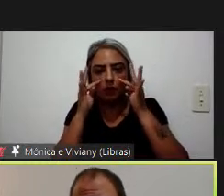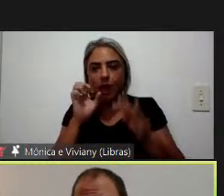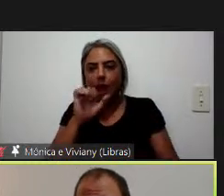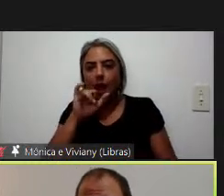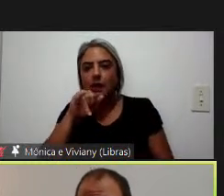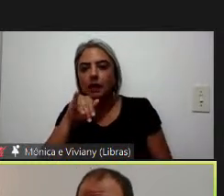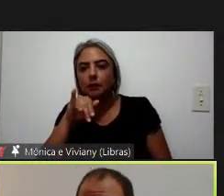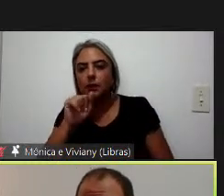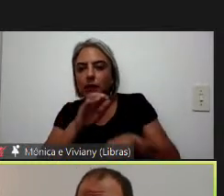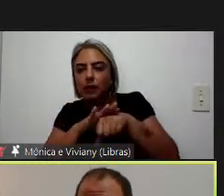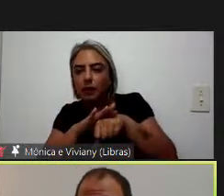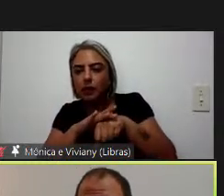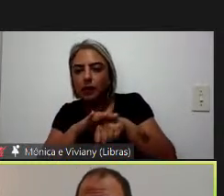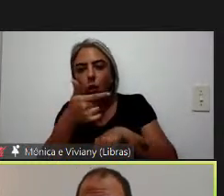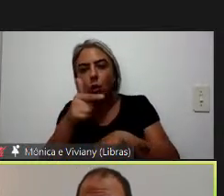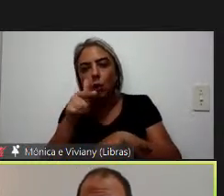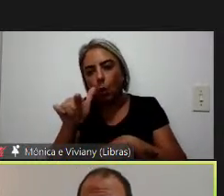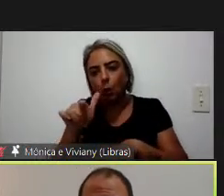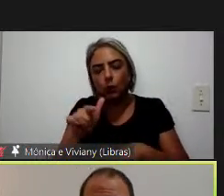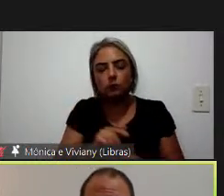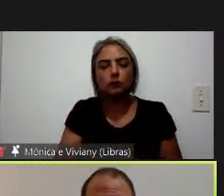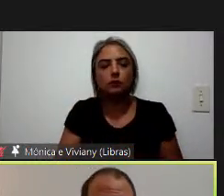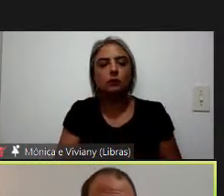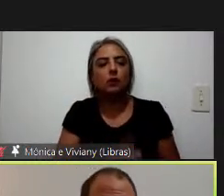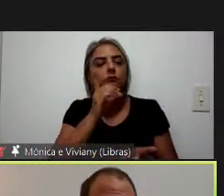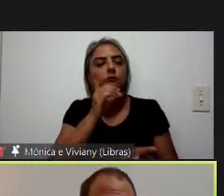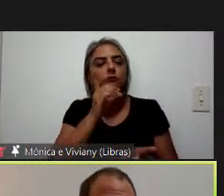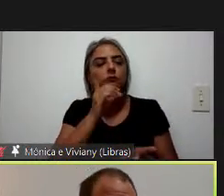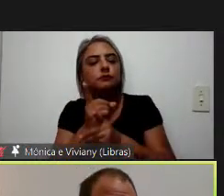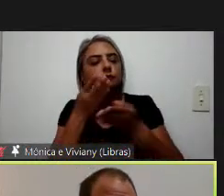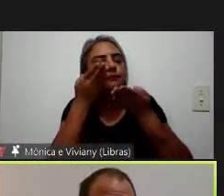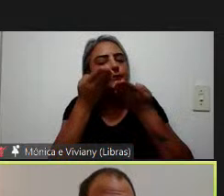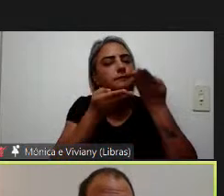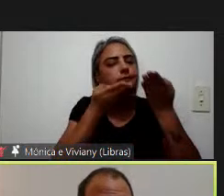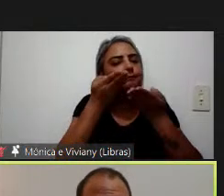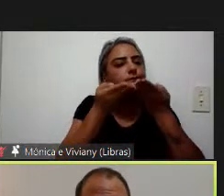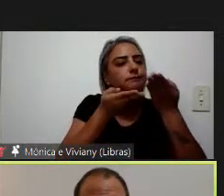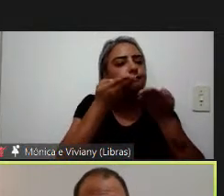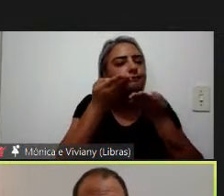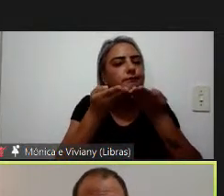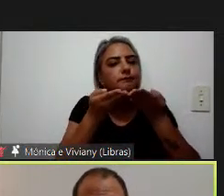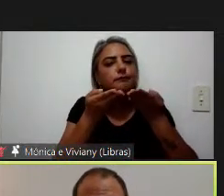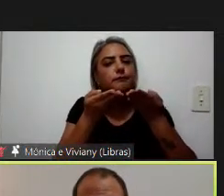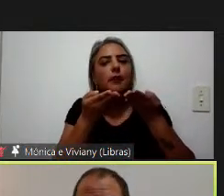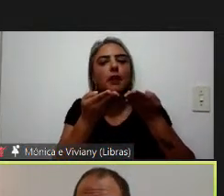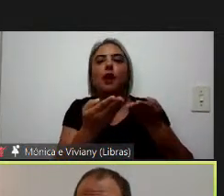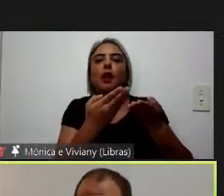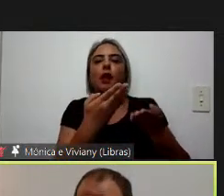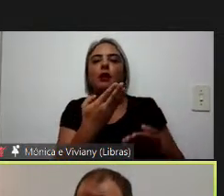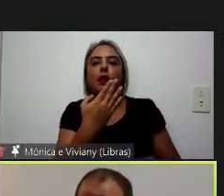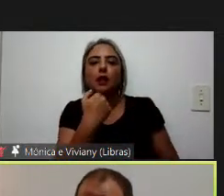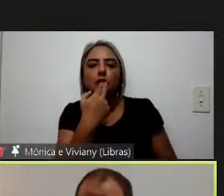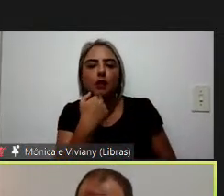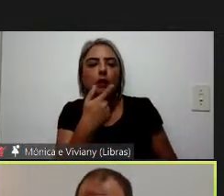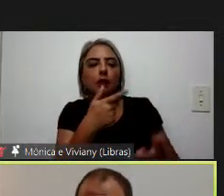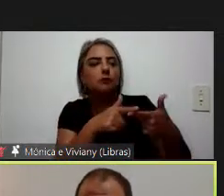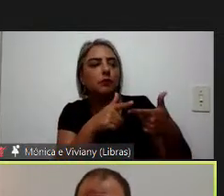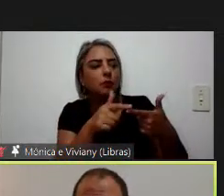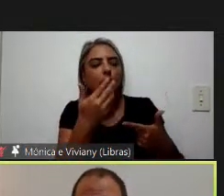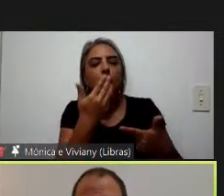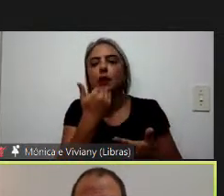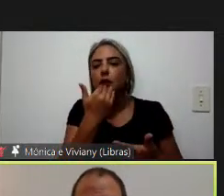diagnosis and treatment of diet-related disorders, including obesity and diabetes mellitus, and promotion of